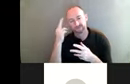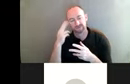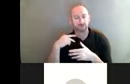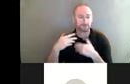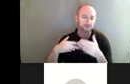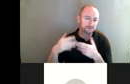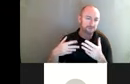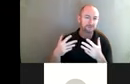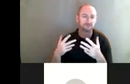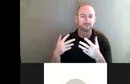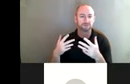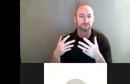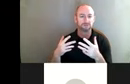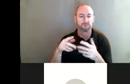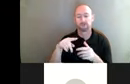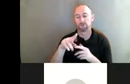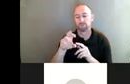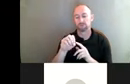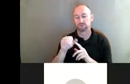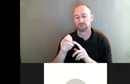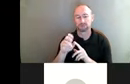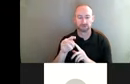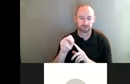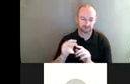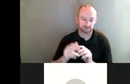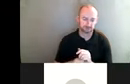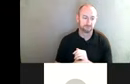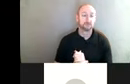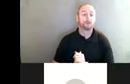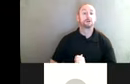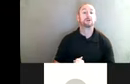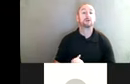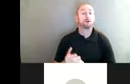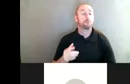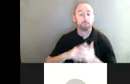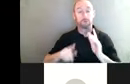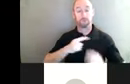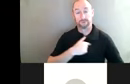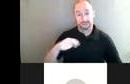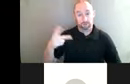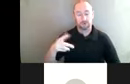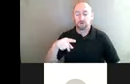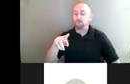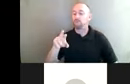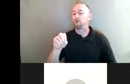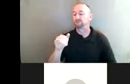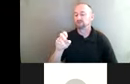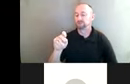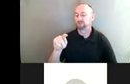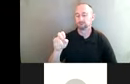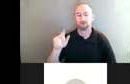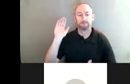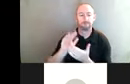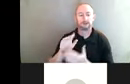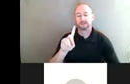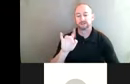processing the projection itself. What we needed was a projection that minimized distortions